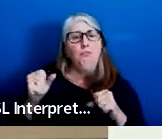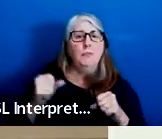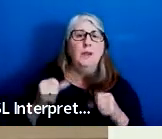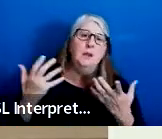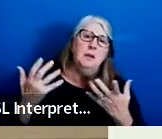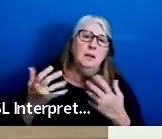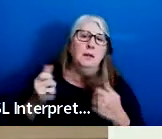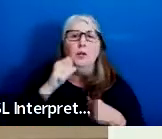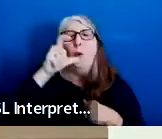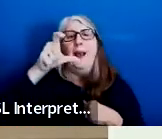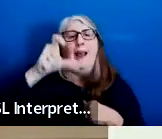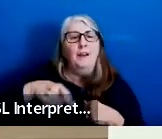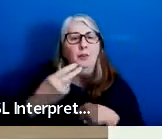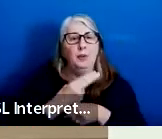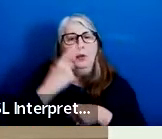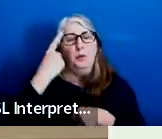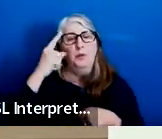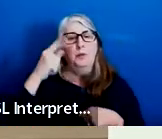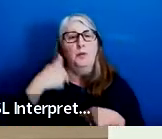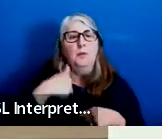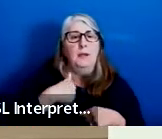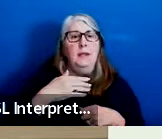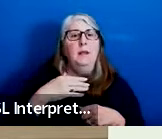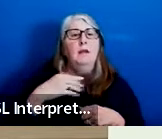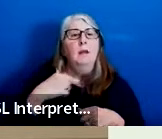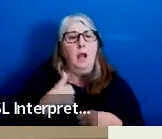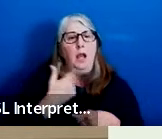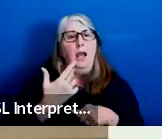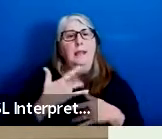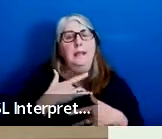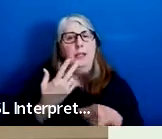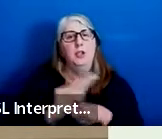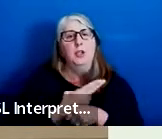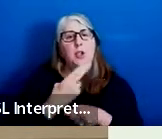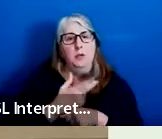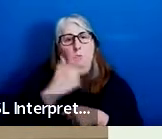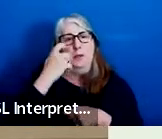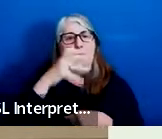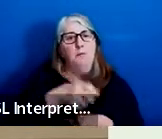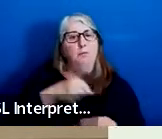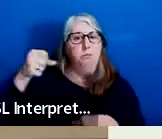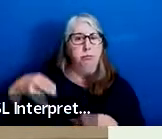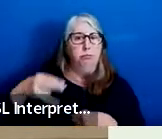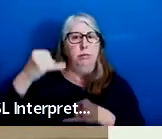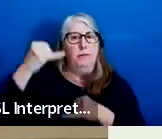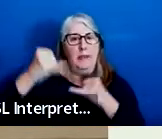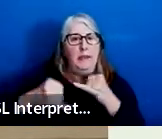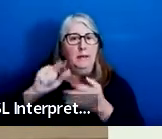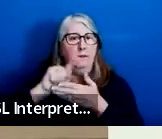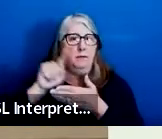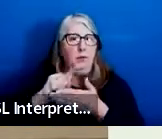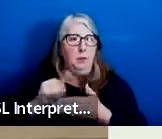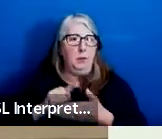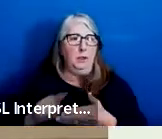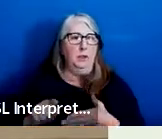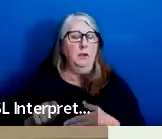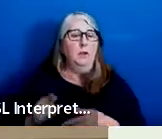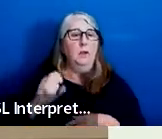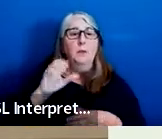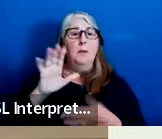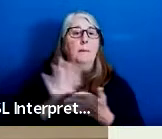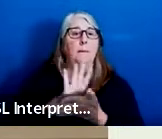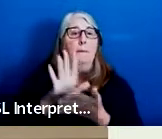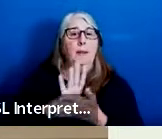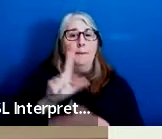but obviously when I'm cleaning out the fridge at the end of the week, I do tend to decide to use a liner. But most of the time, what I like to do is just put some paper towels right